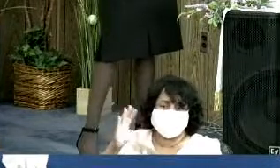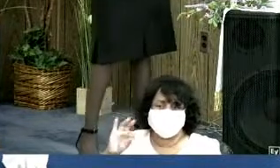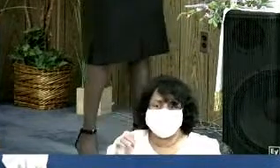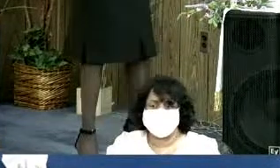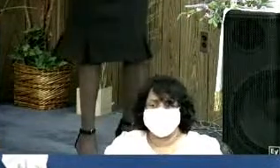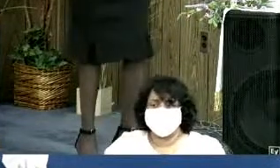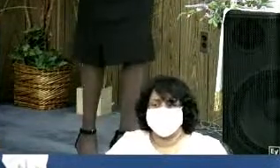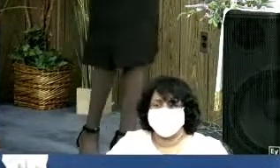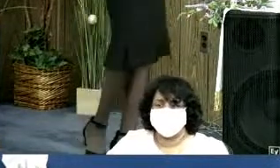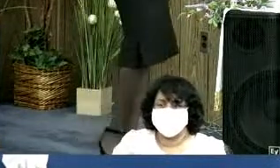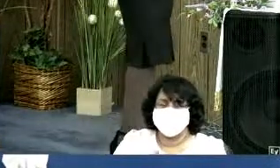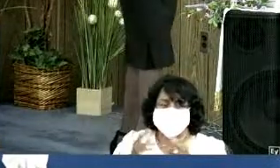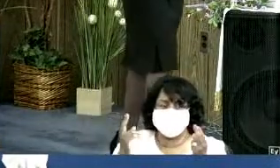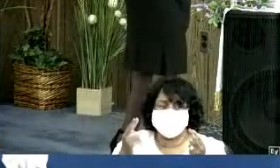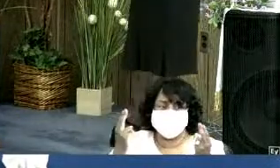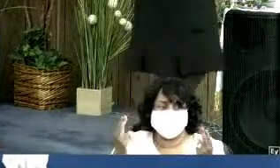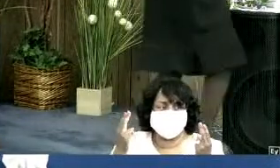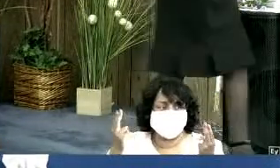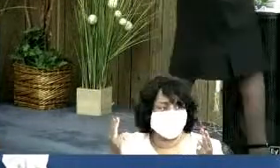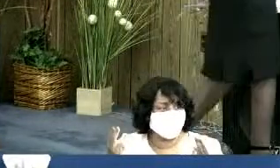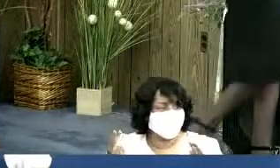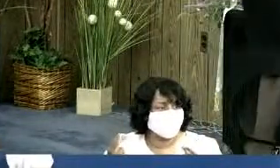Hallelujah.